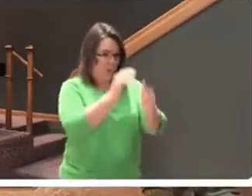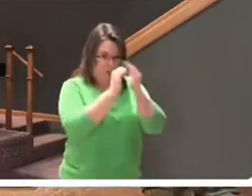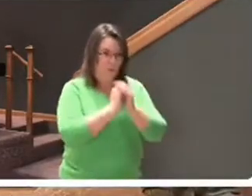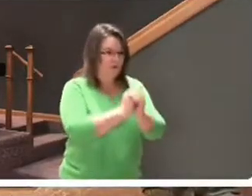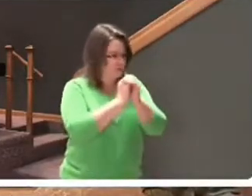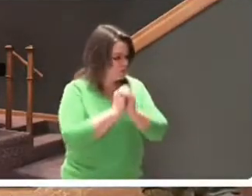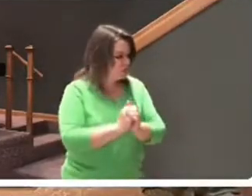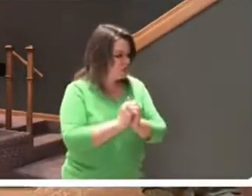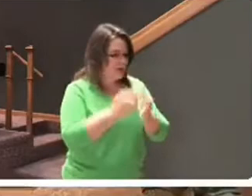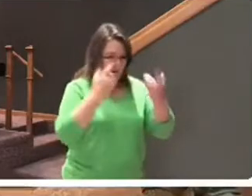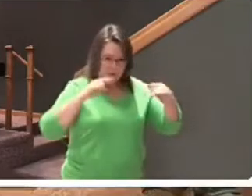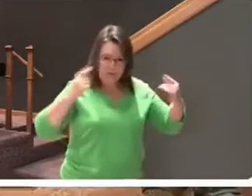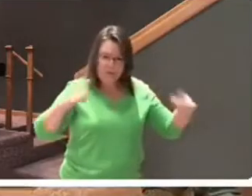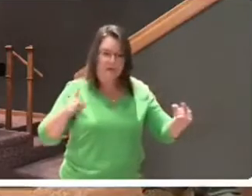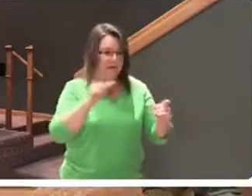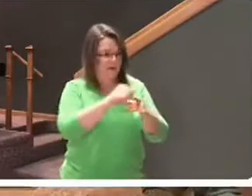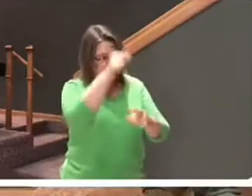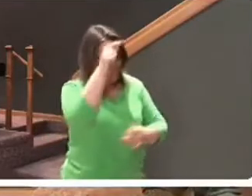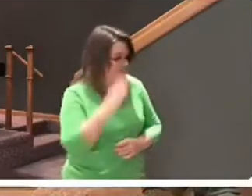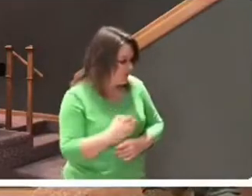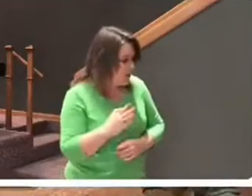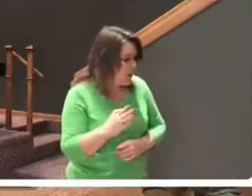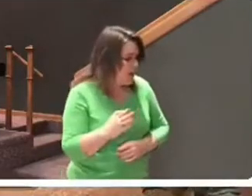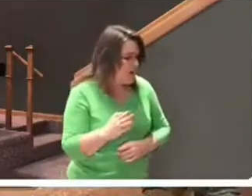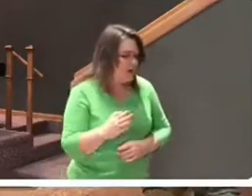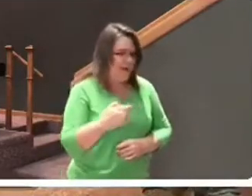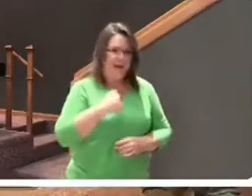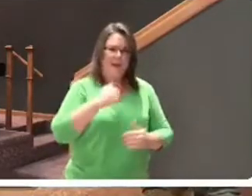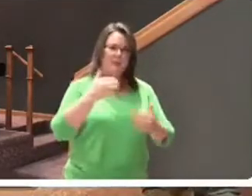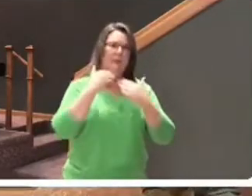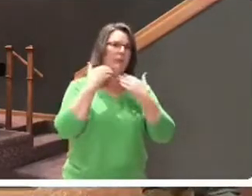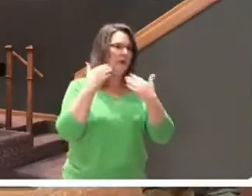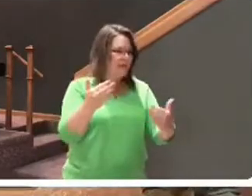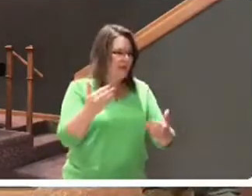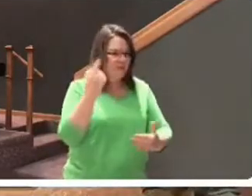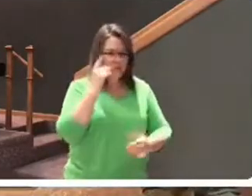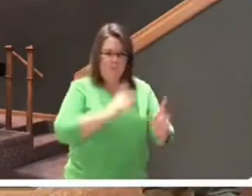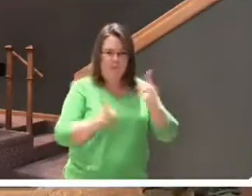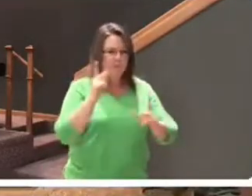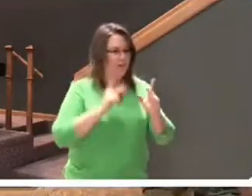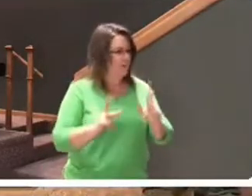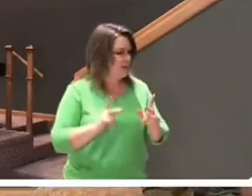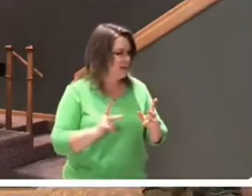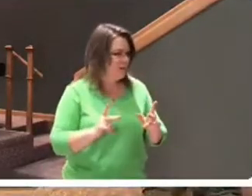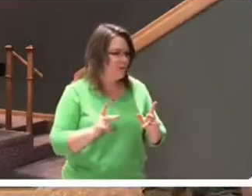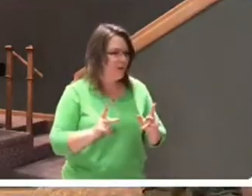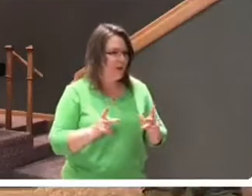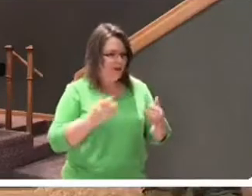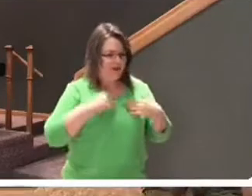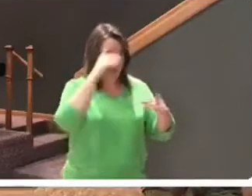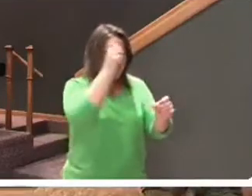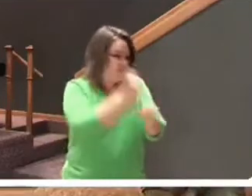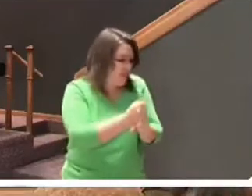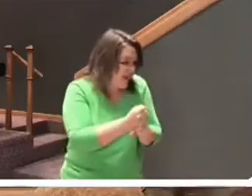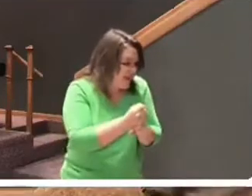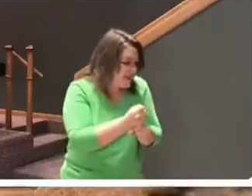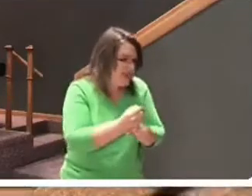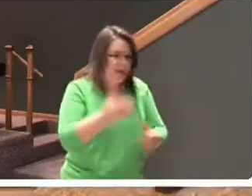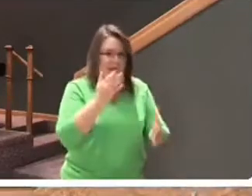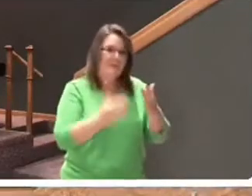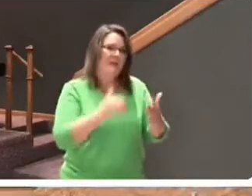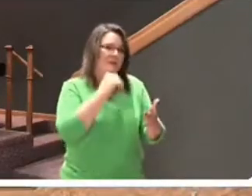worshiping, proclaiming the Word of God, and I'm thankful for those that took the leap of faith. Maybe it